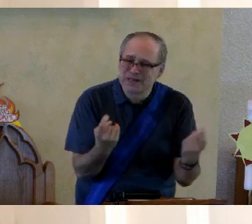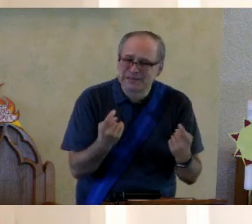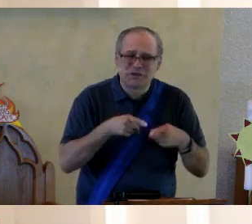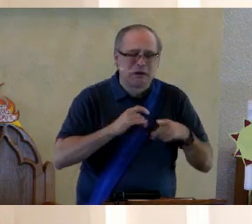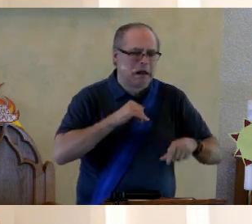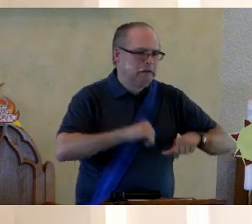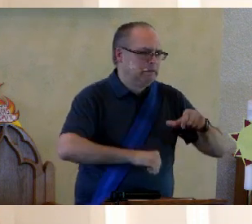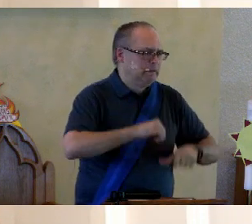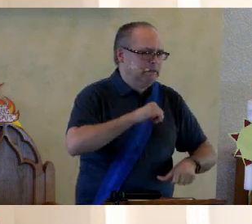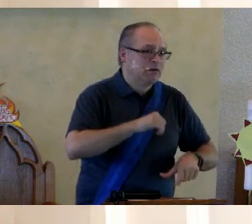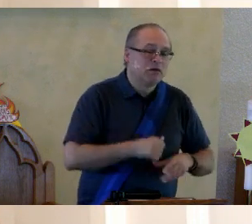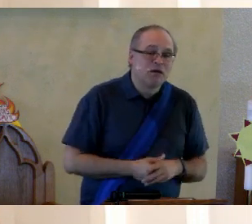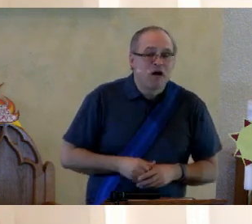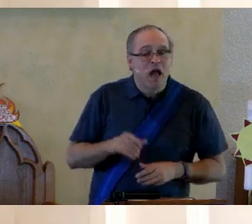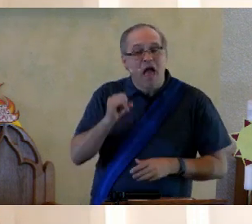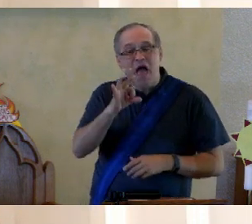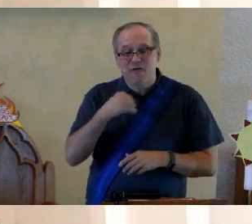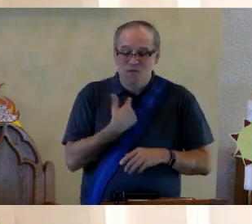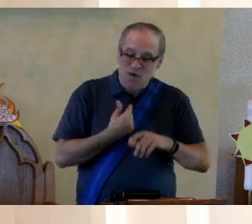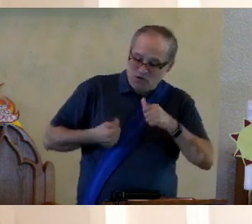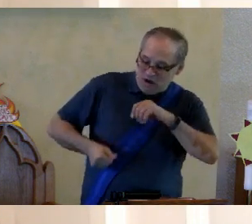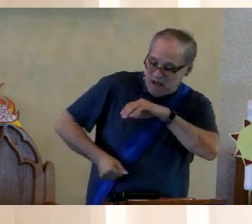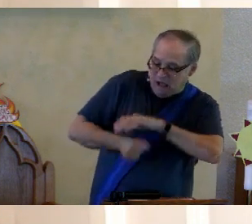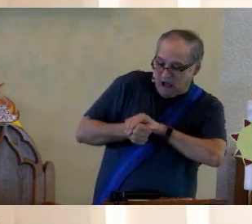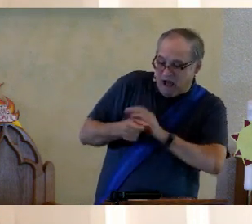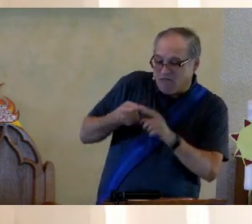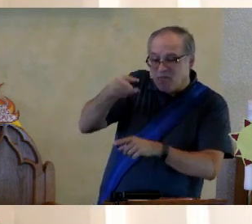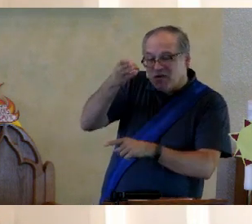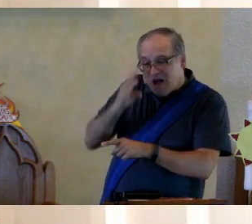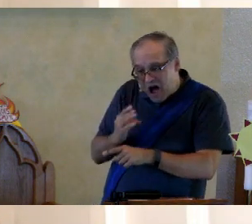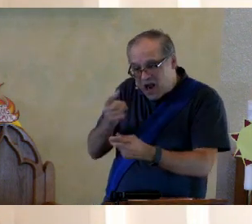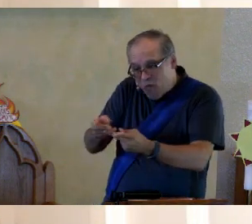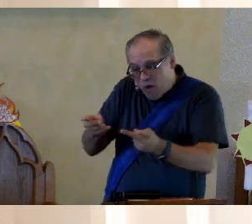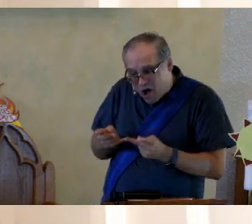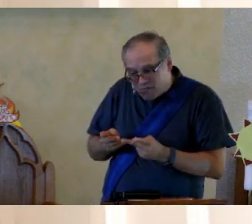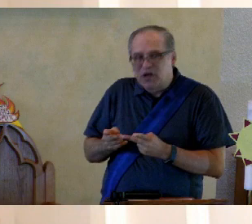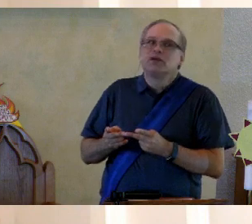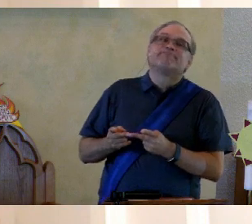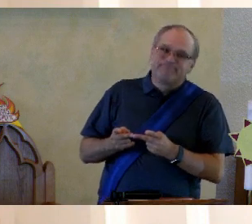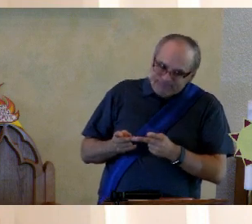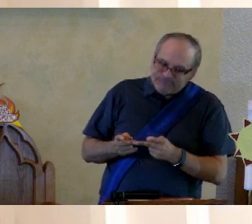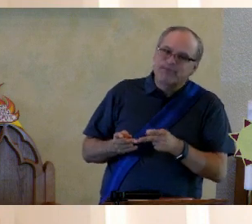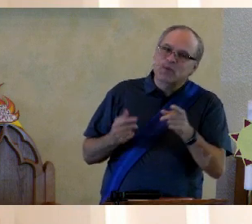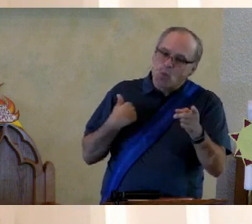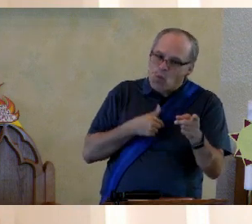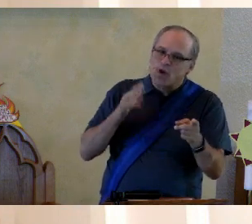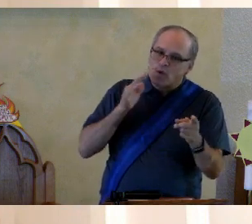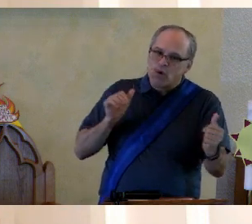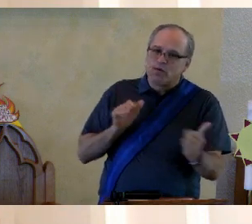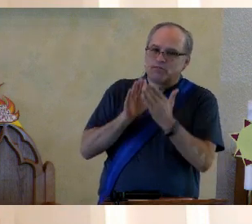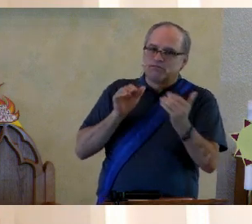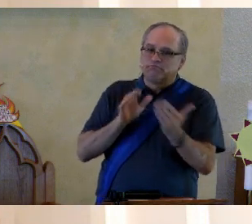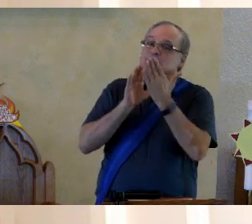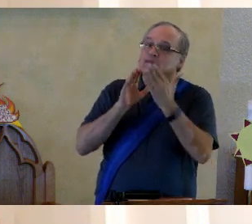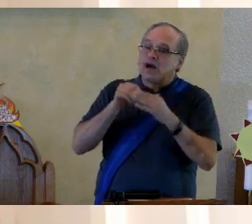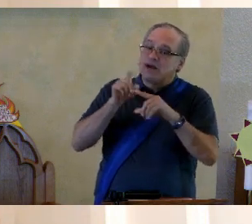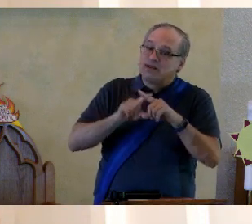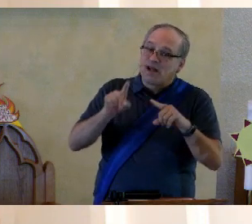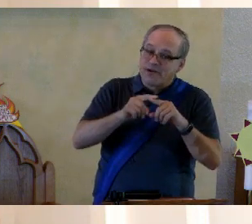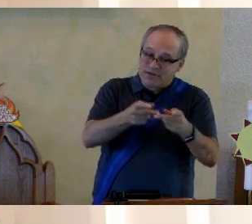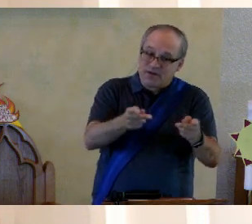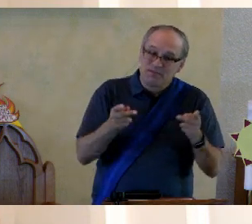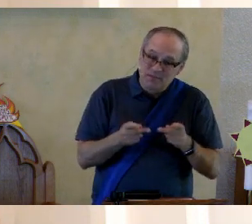if ever we attempt to hide from God in one place, rest assured we will encounter God's presence in another.